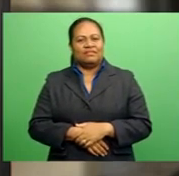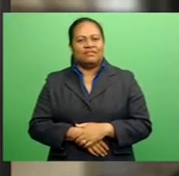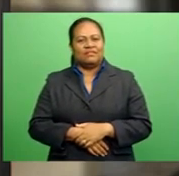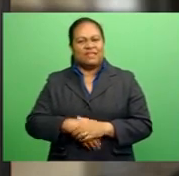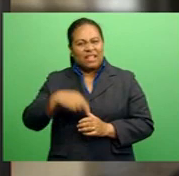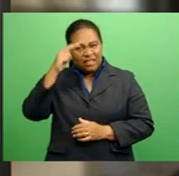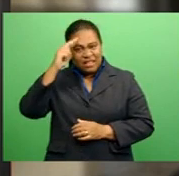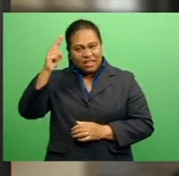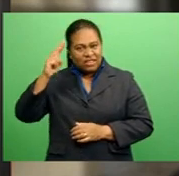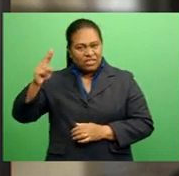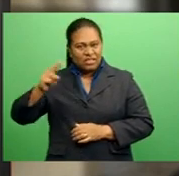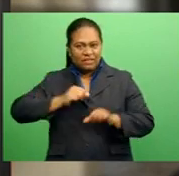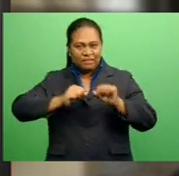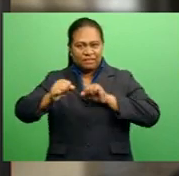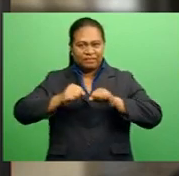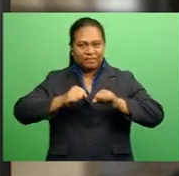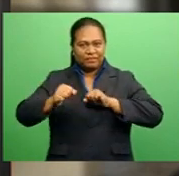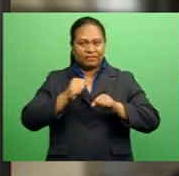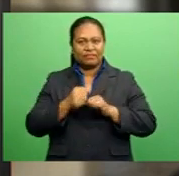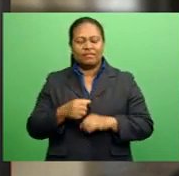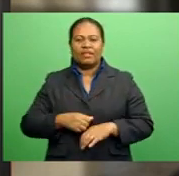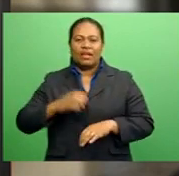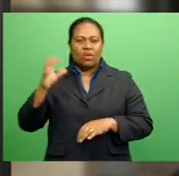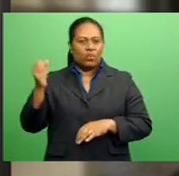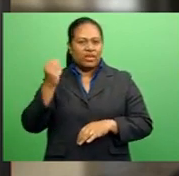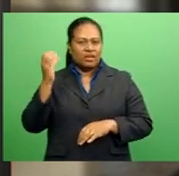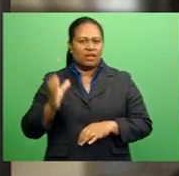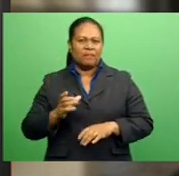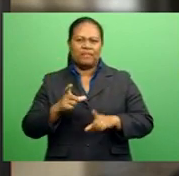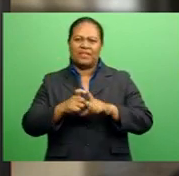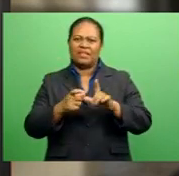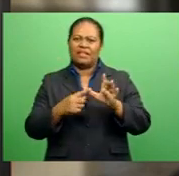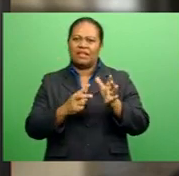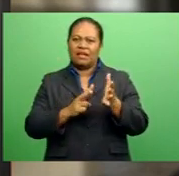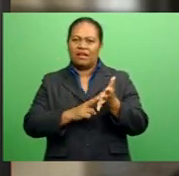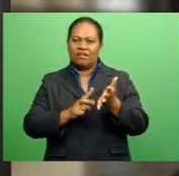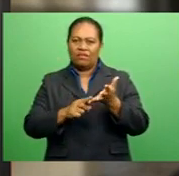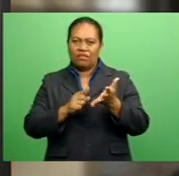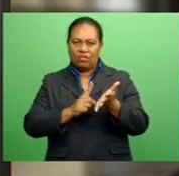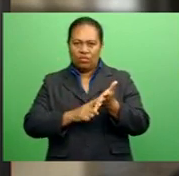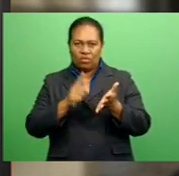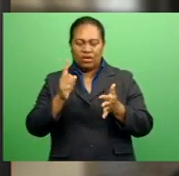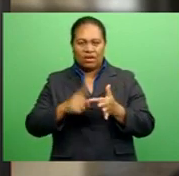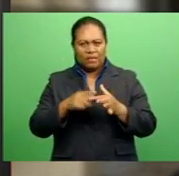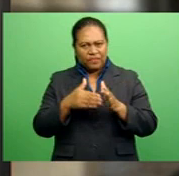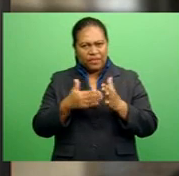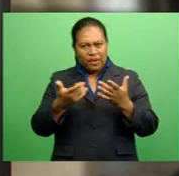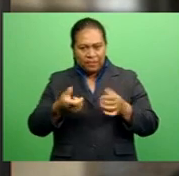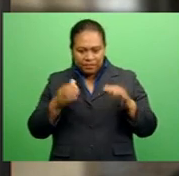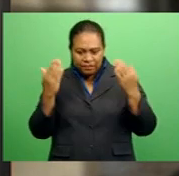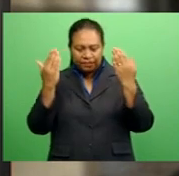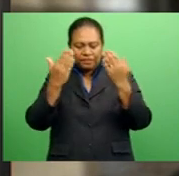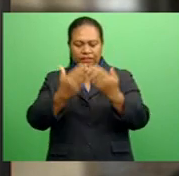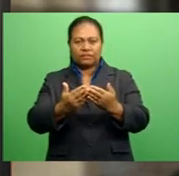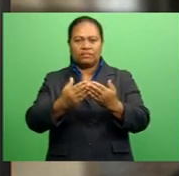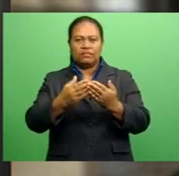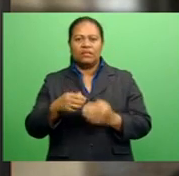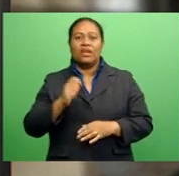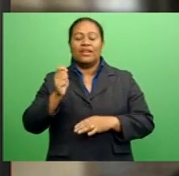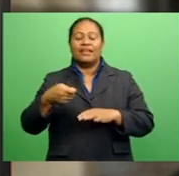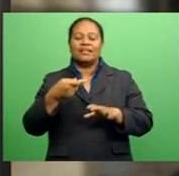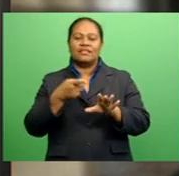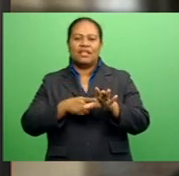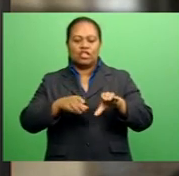National Amateur Boxing Champion Chone Koroilangilang in the Vule is being groomed as a prospect for the 2022 Commonwealth